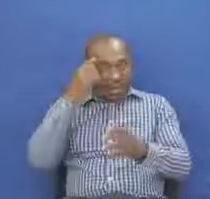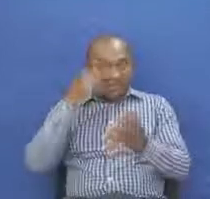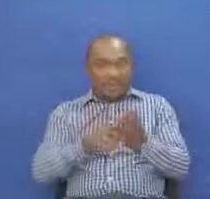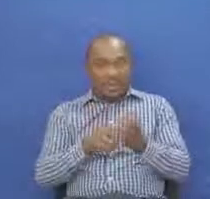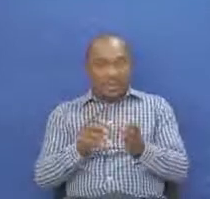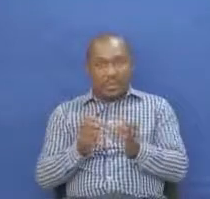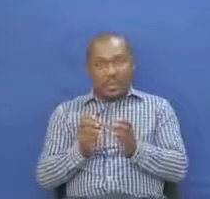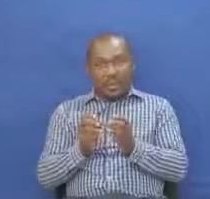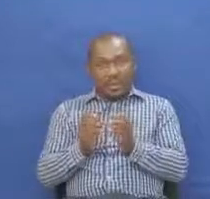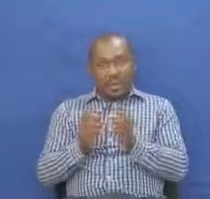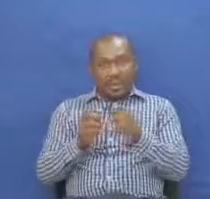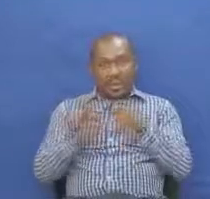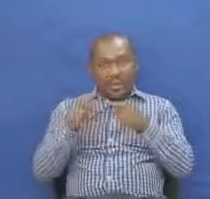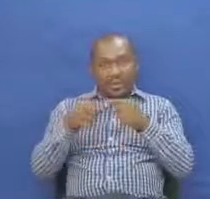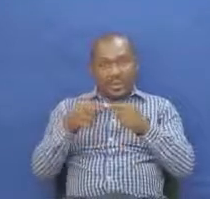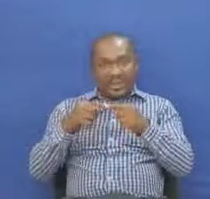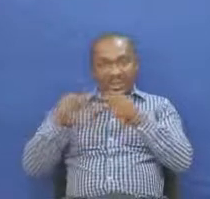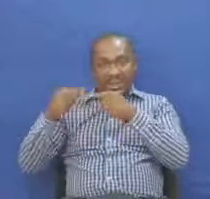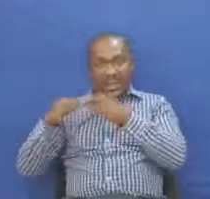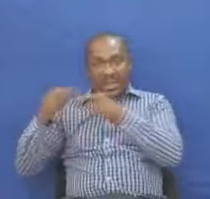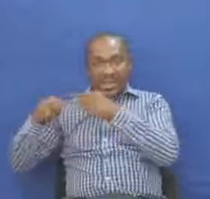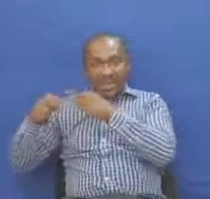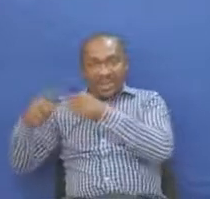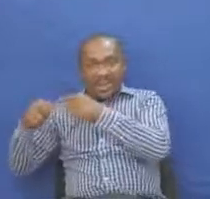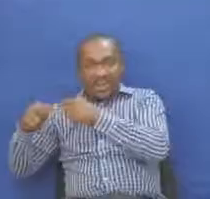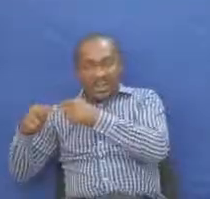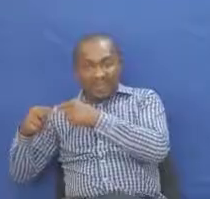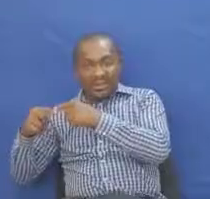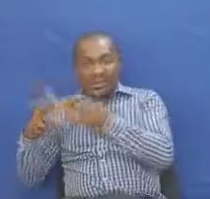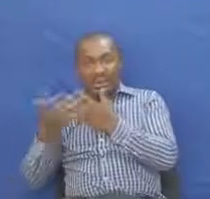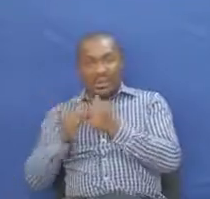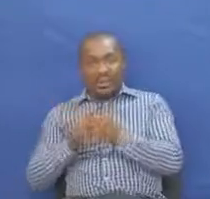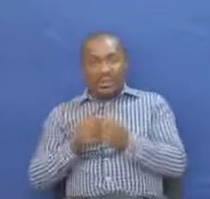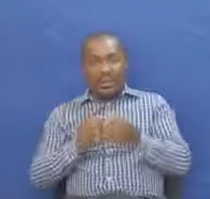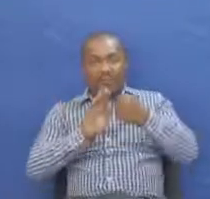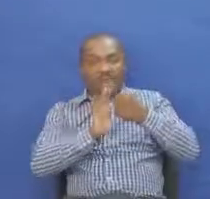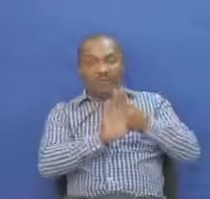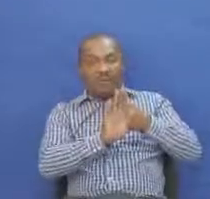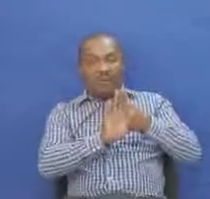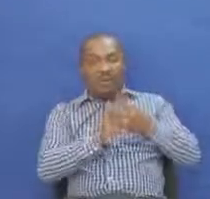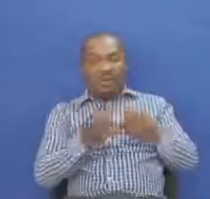diseases, or an organism is now able to adapt to different environments. Okay, another